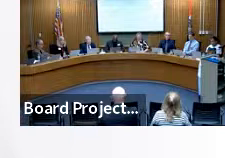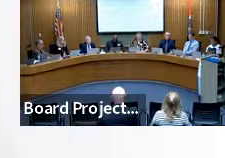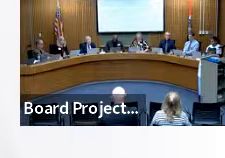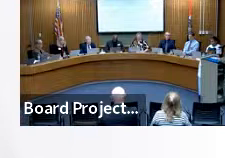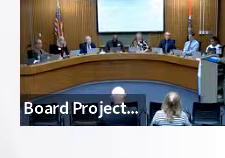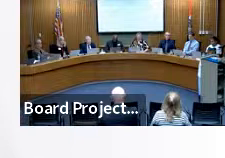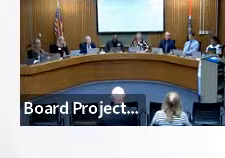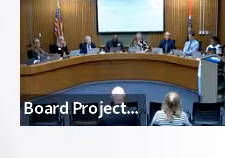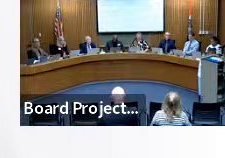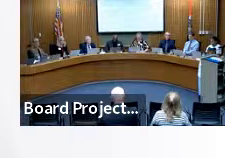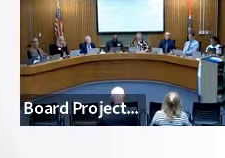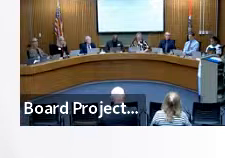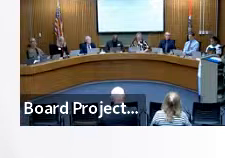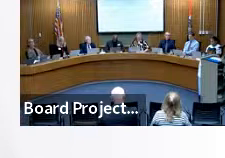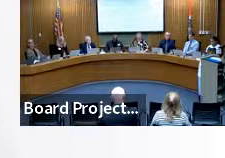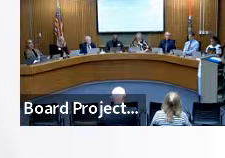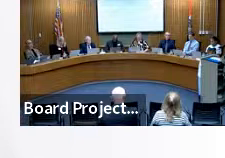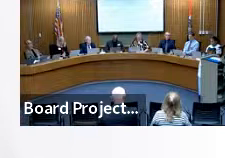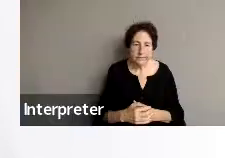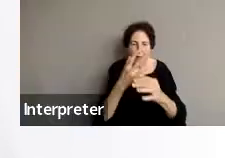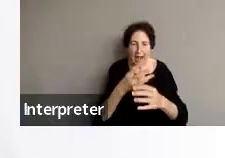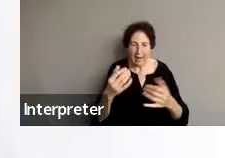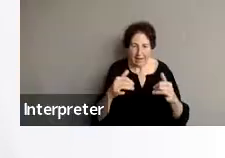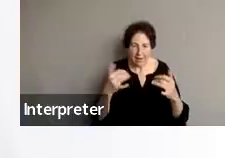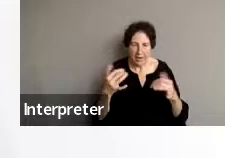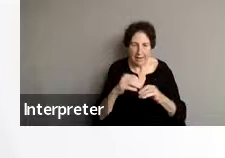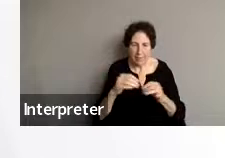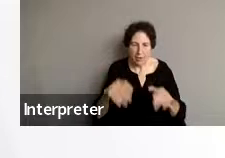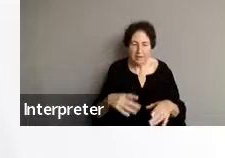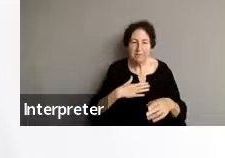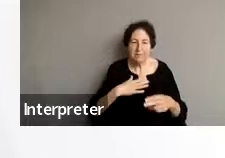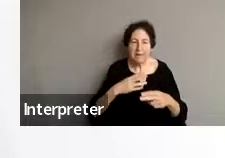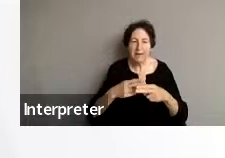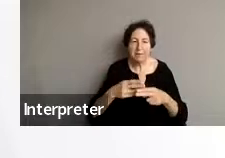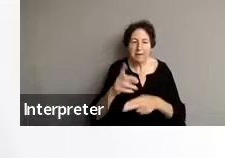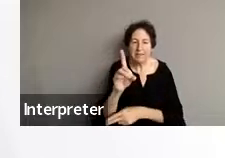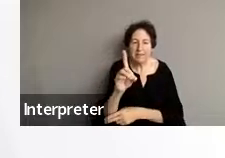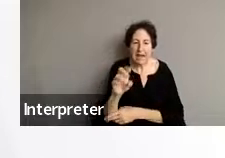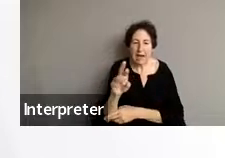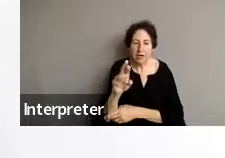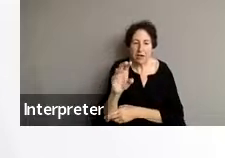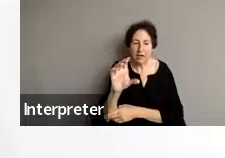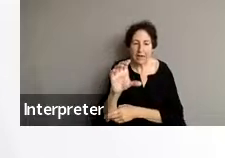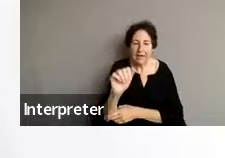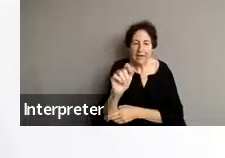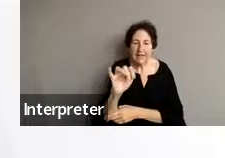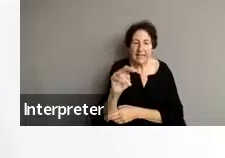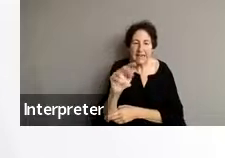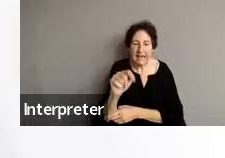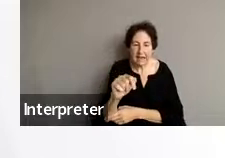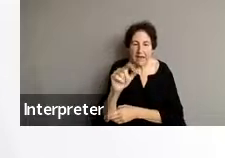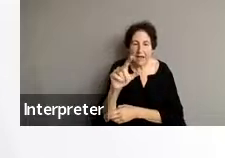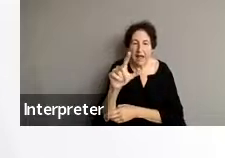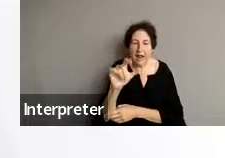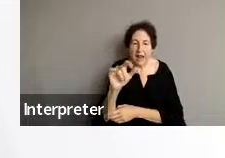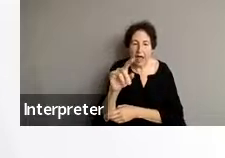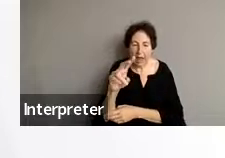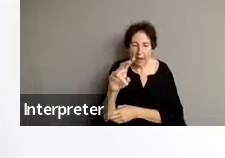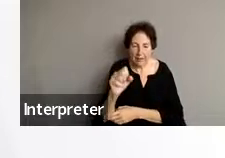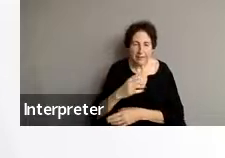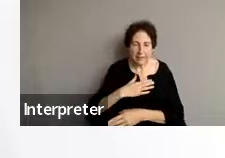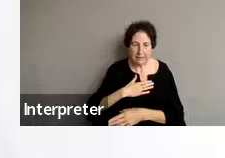us and with us on live stream. I am Dr. Katina Lyles, the Chief Human Resources Officer, and it's my pleasure to